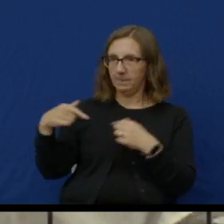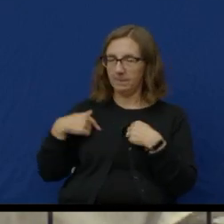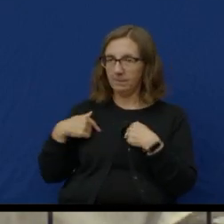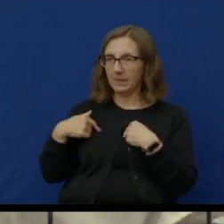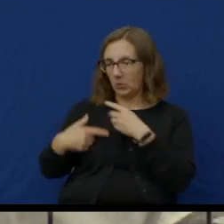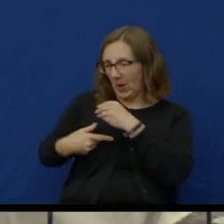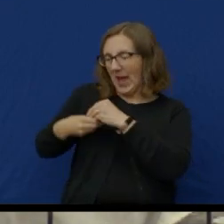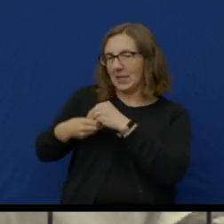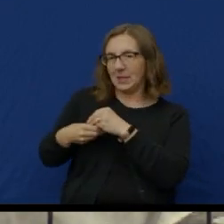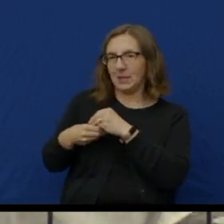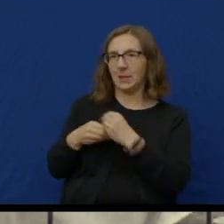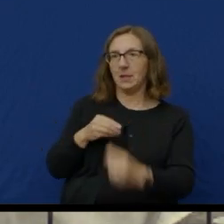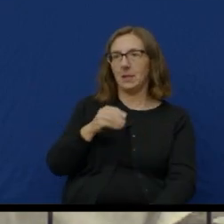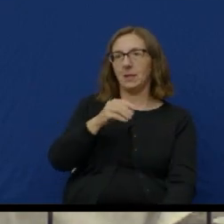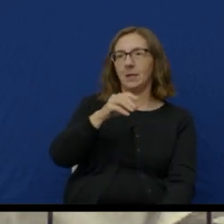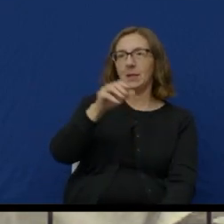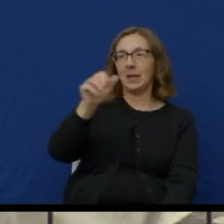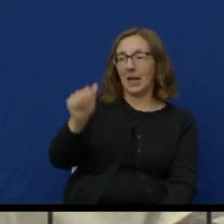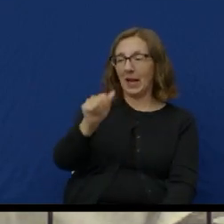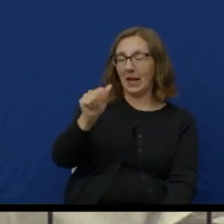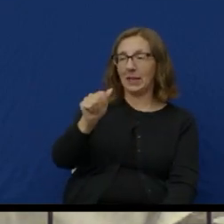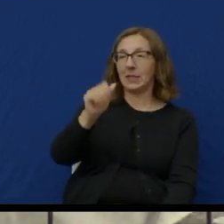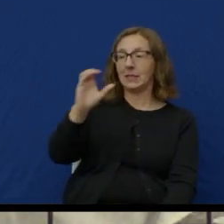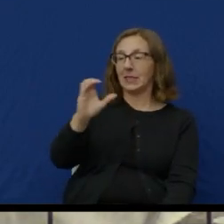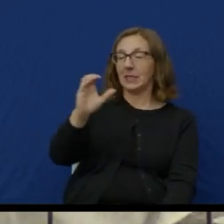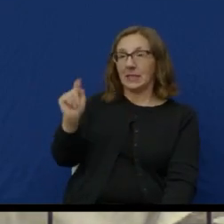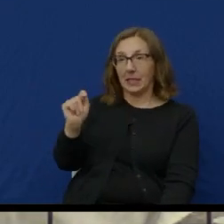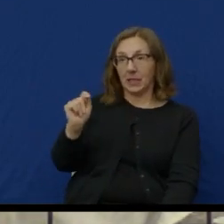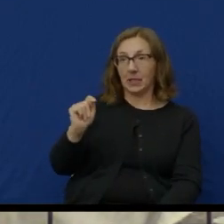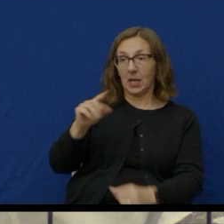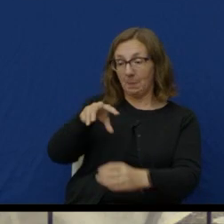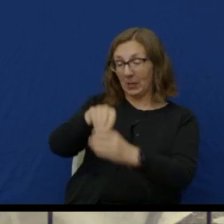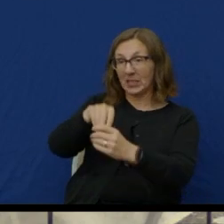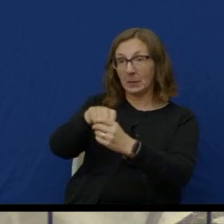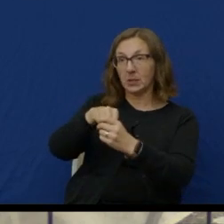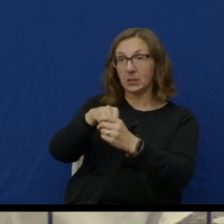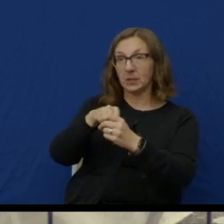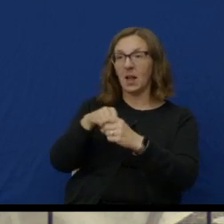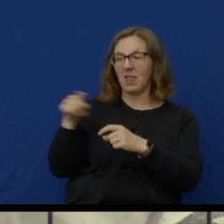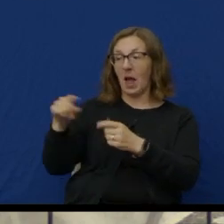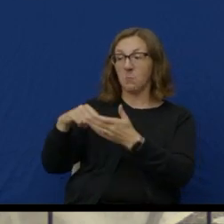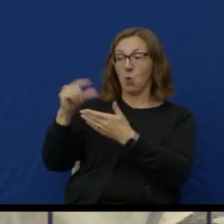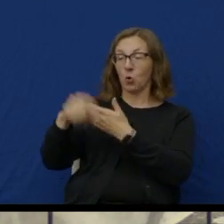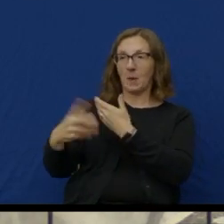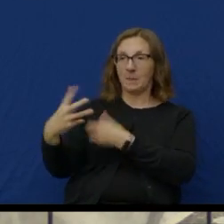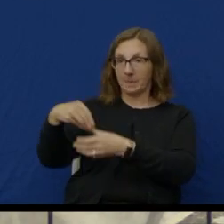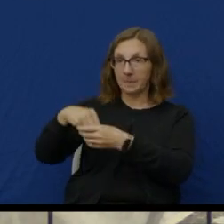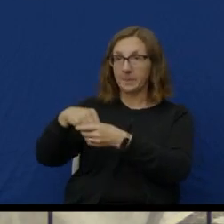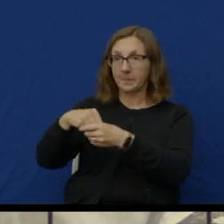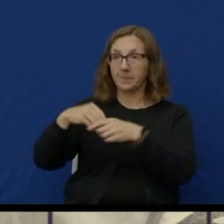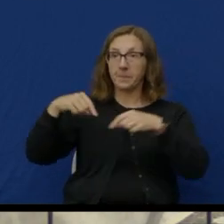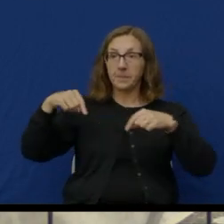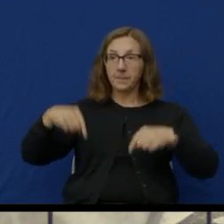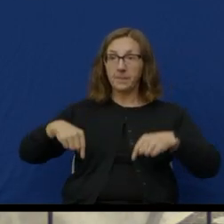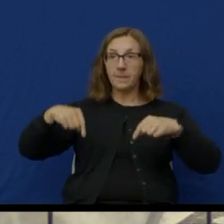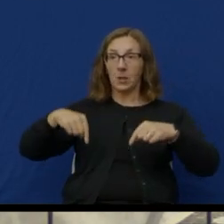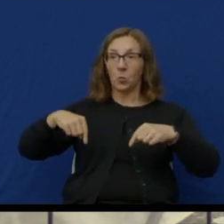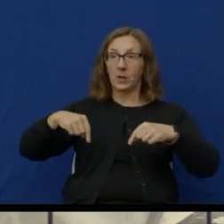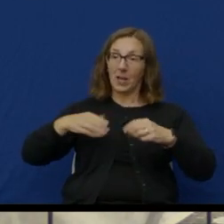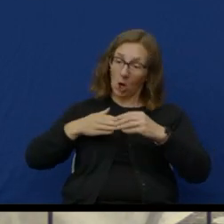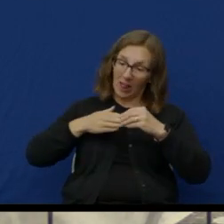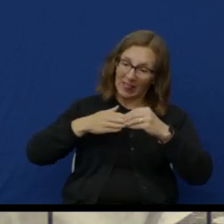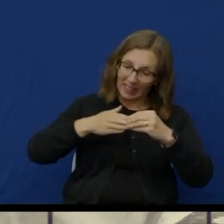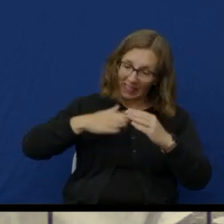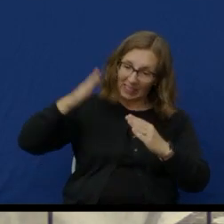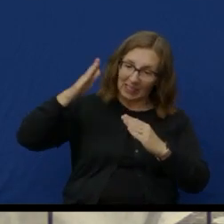in ACP participation, so Affordable Connectivity Program participation. We're currently leading the